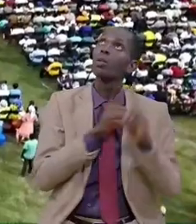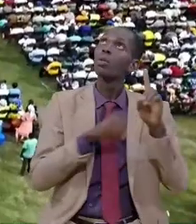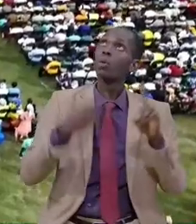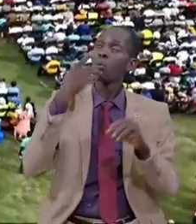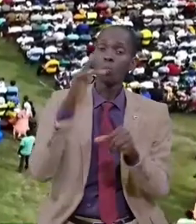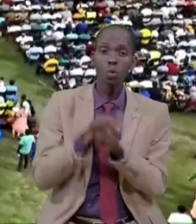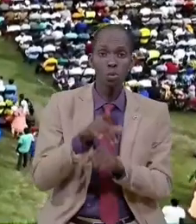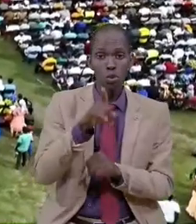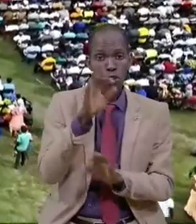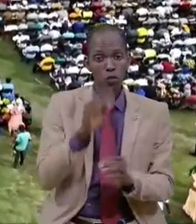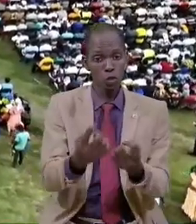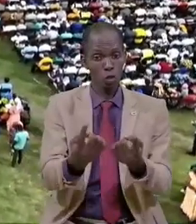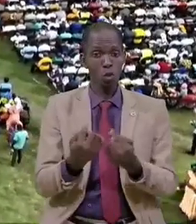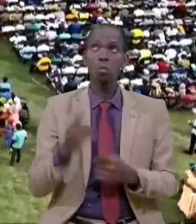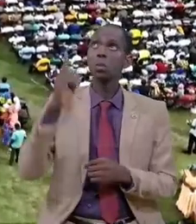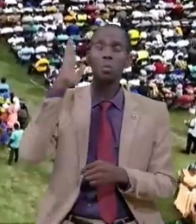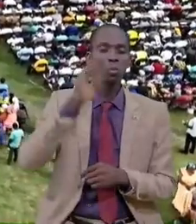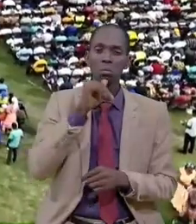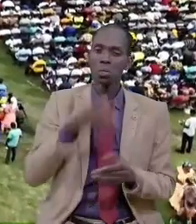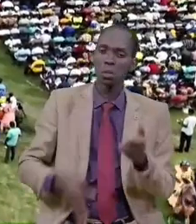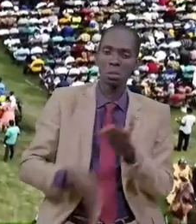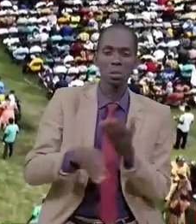will not drive you away.